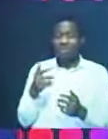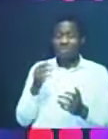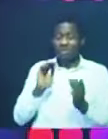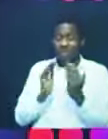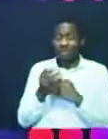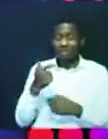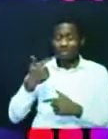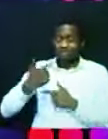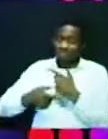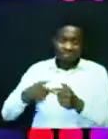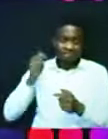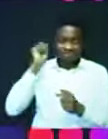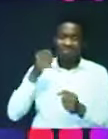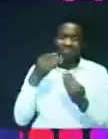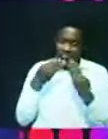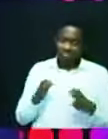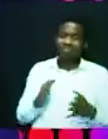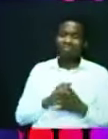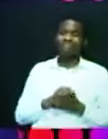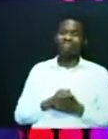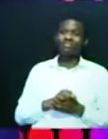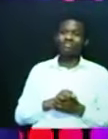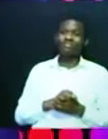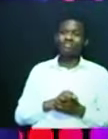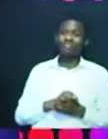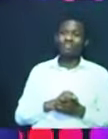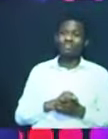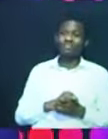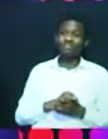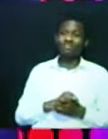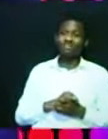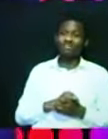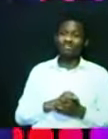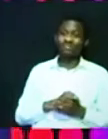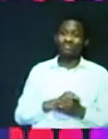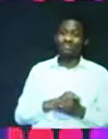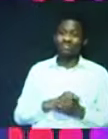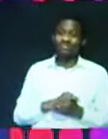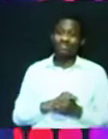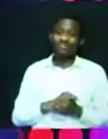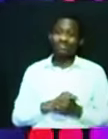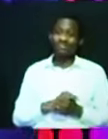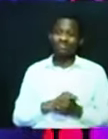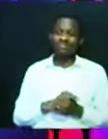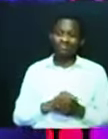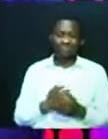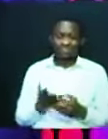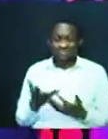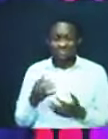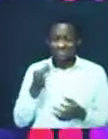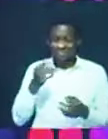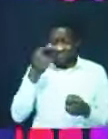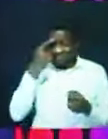nyina kama na me hu esan se wei to aso a wan sha da che haje o me ne wo so no